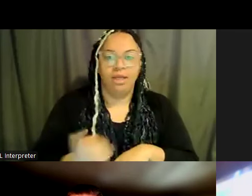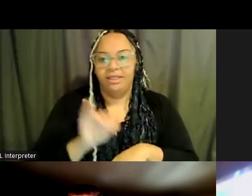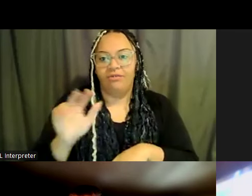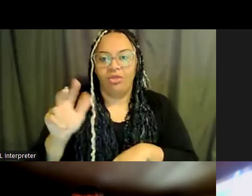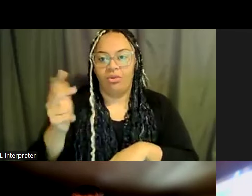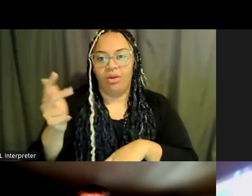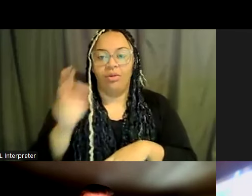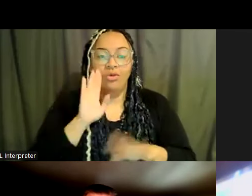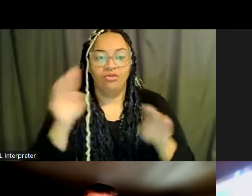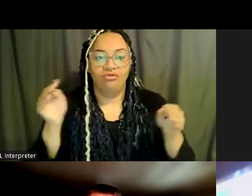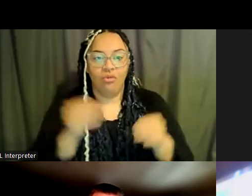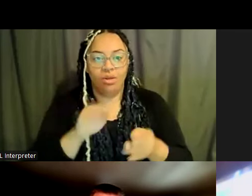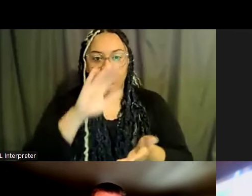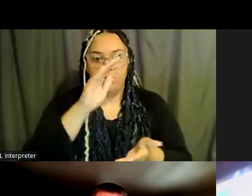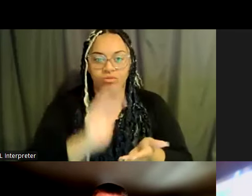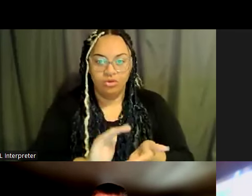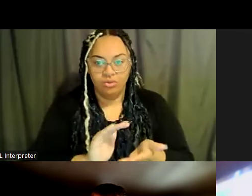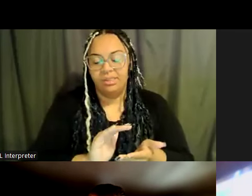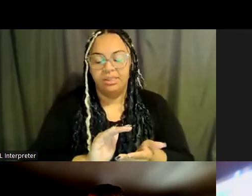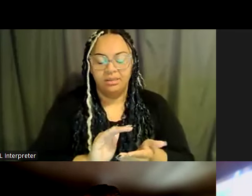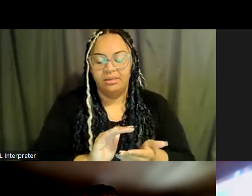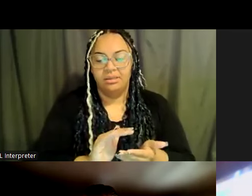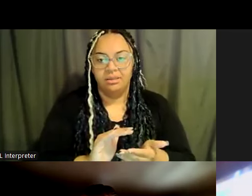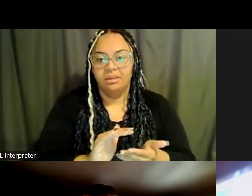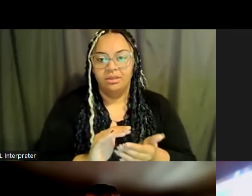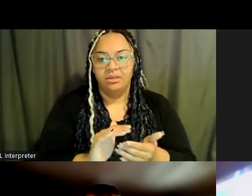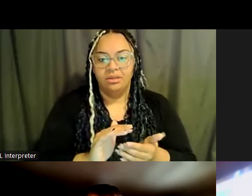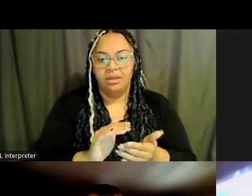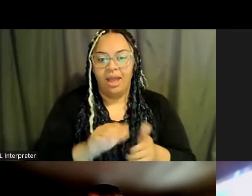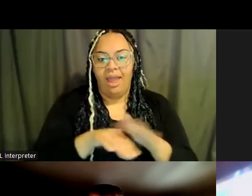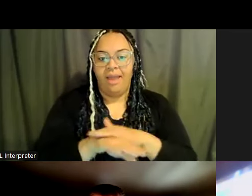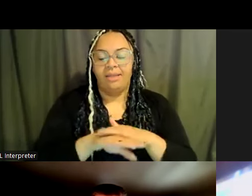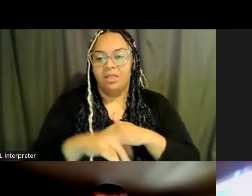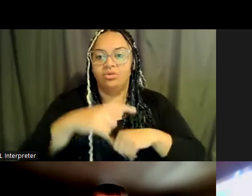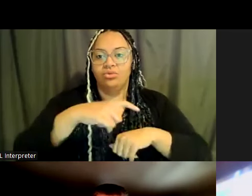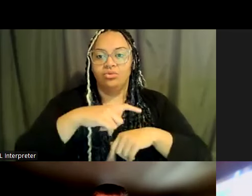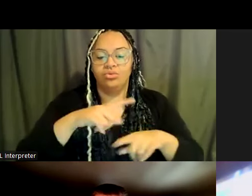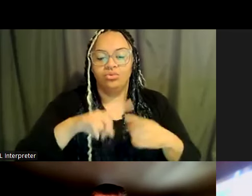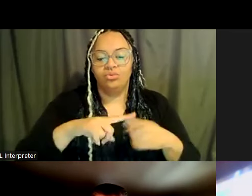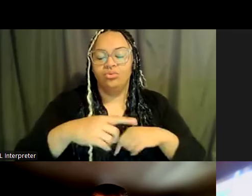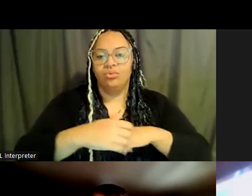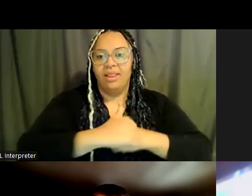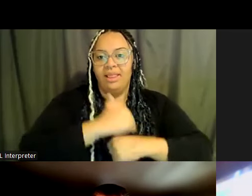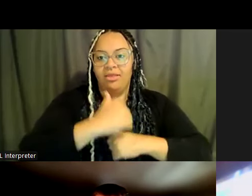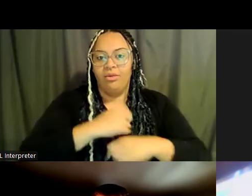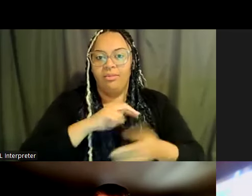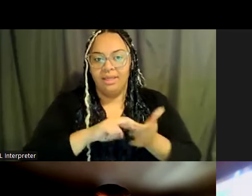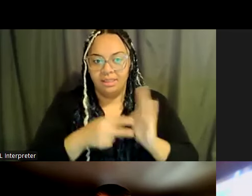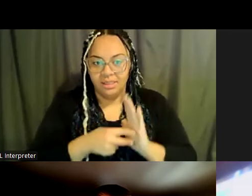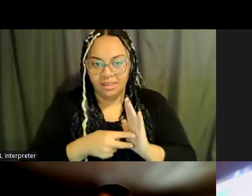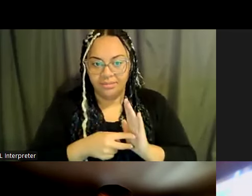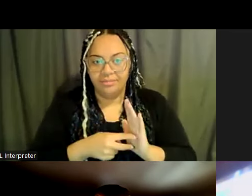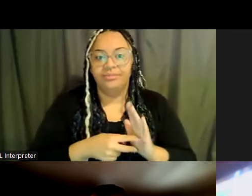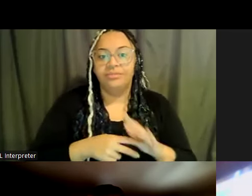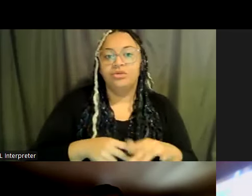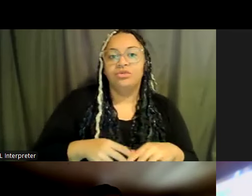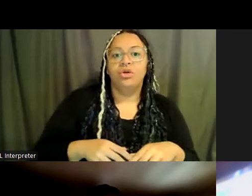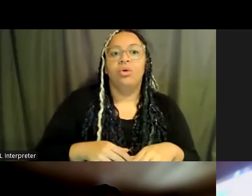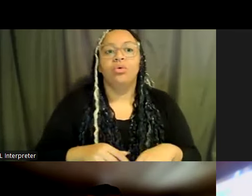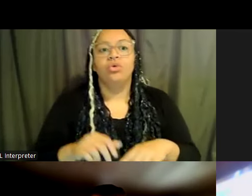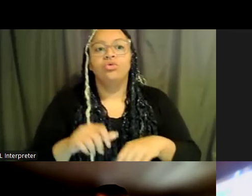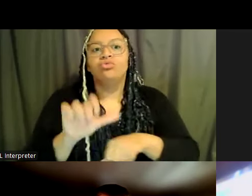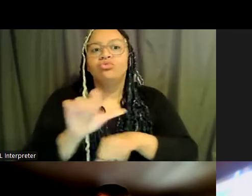on reducing access to lethal means. So it talks about training community members in effective ways to reduce. So again, if you work in a